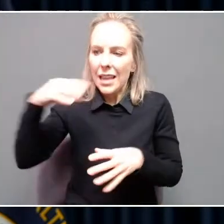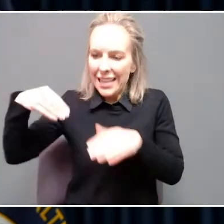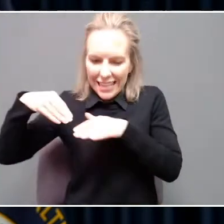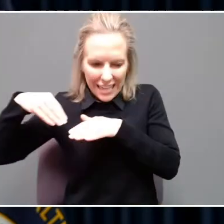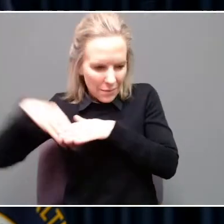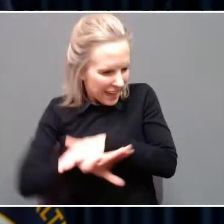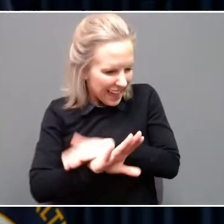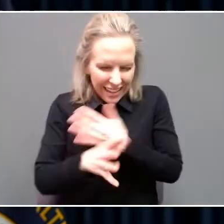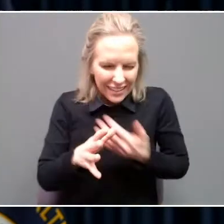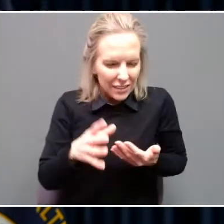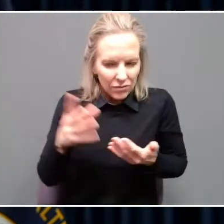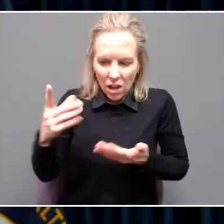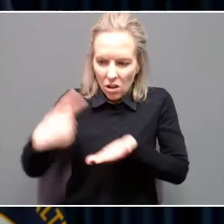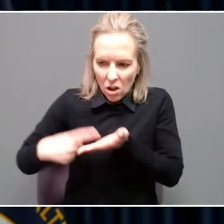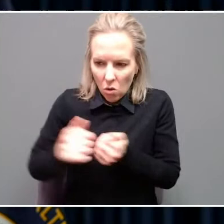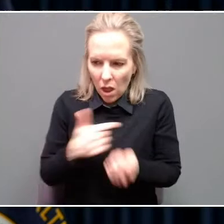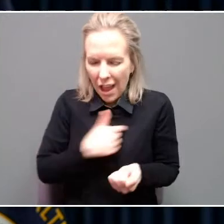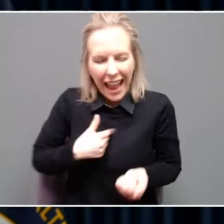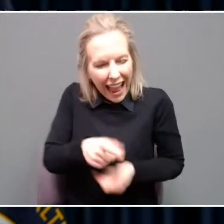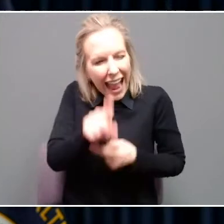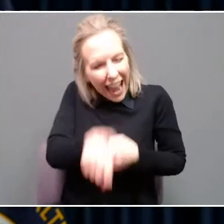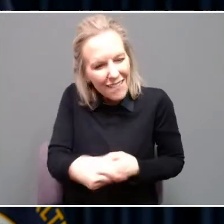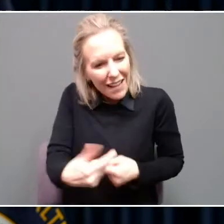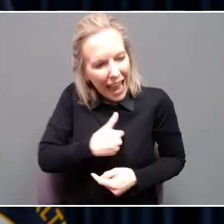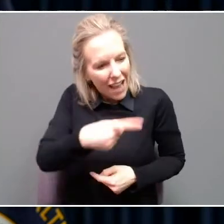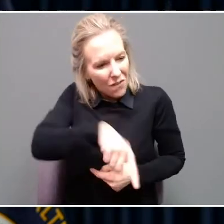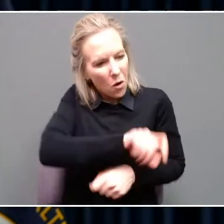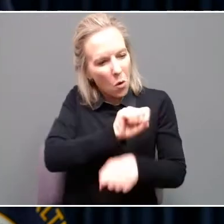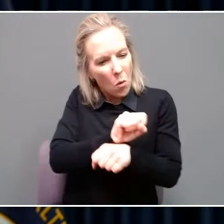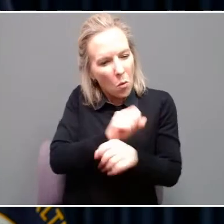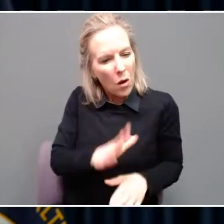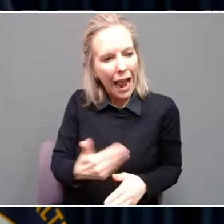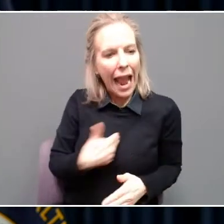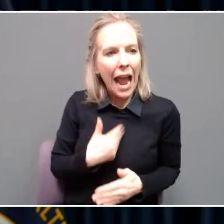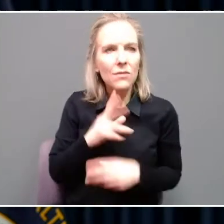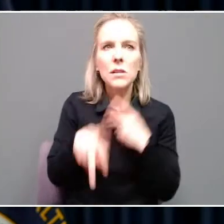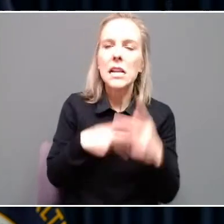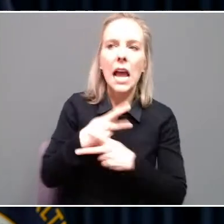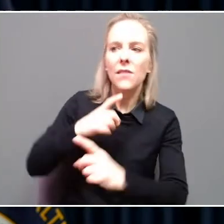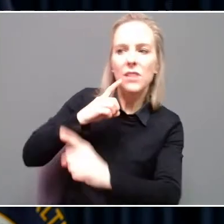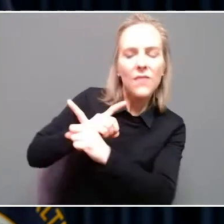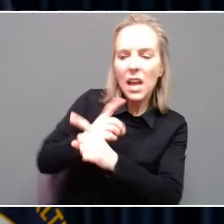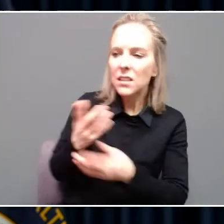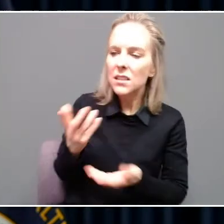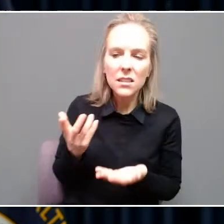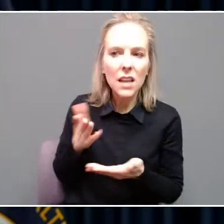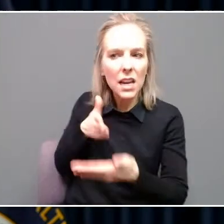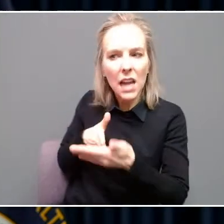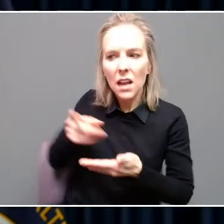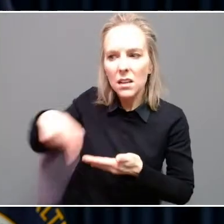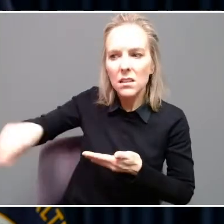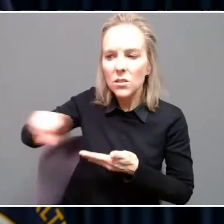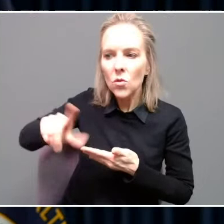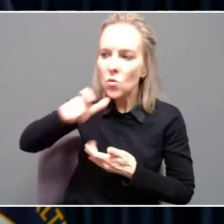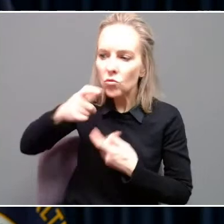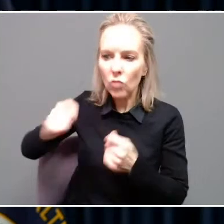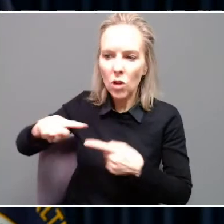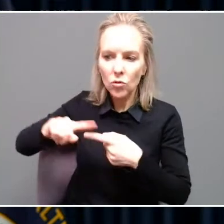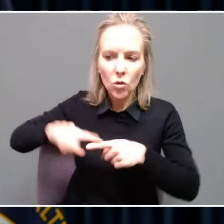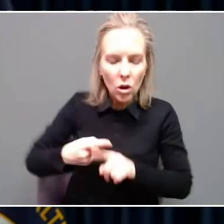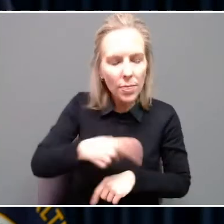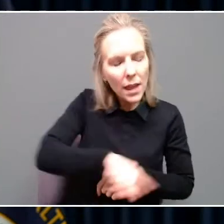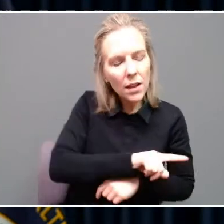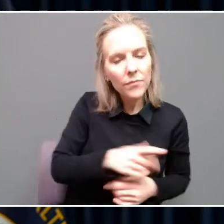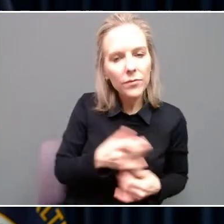to have these workers armed with at least some defensive weaponry. What we have ordered primarily right now are pepper